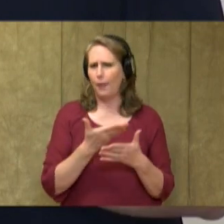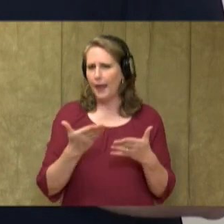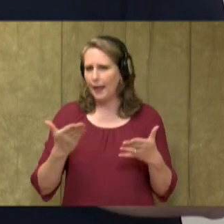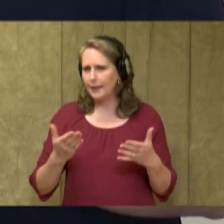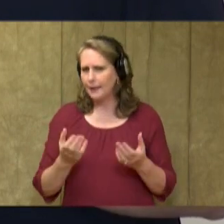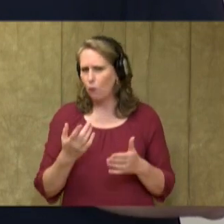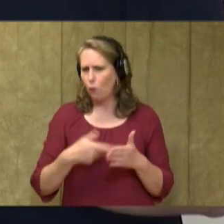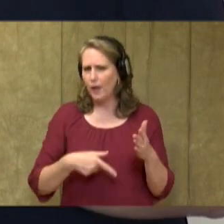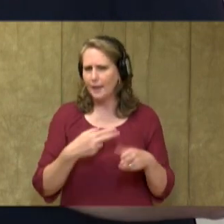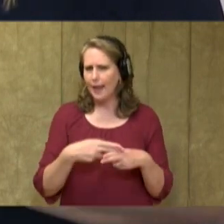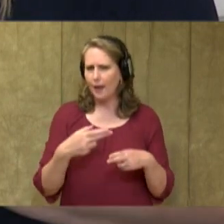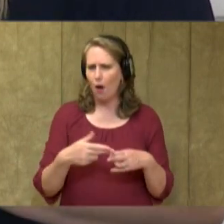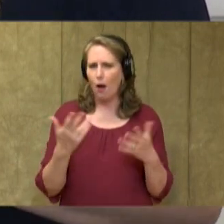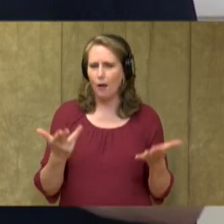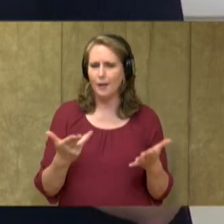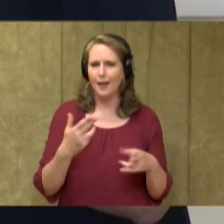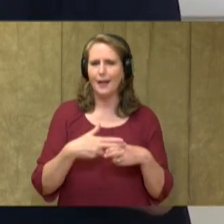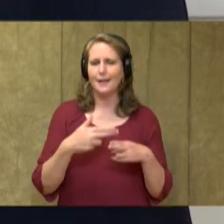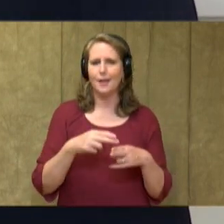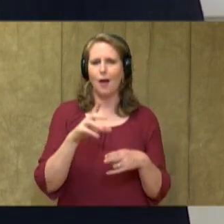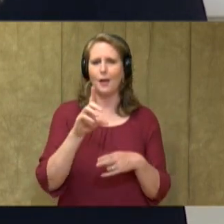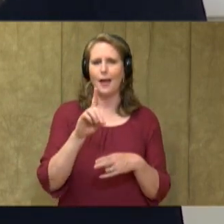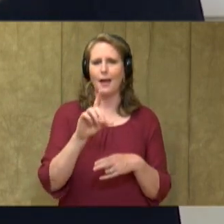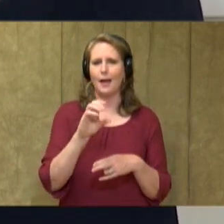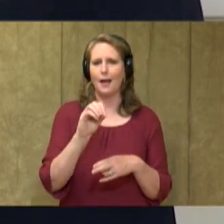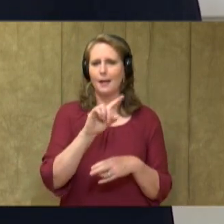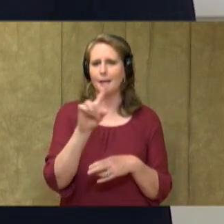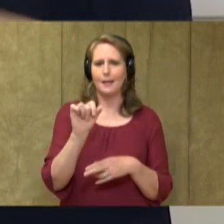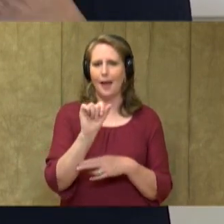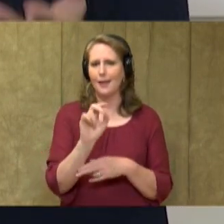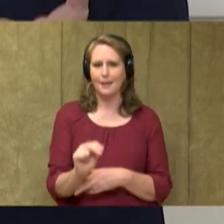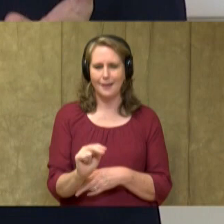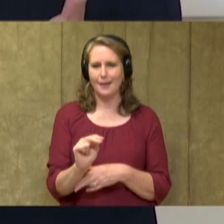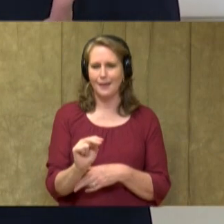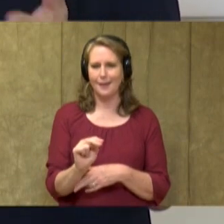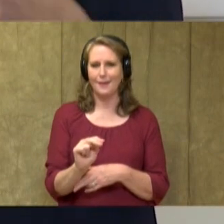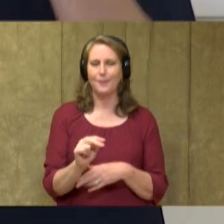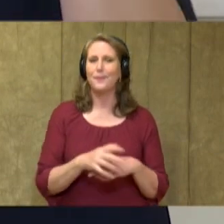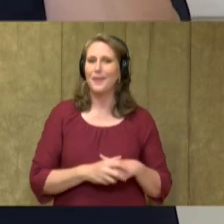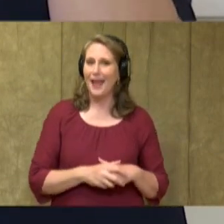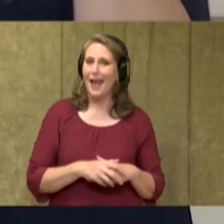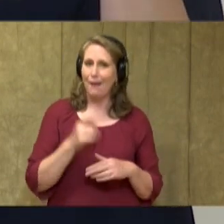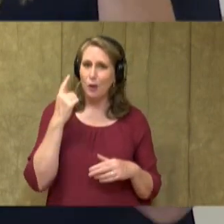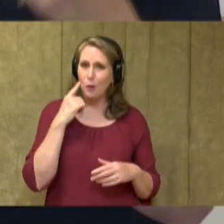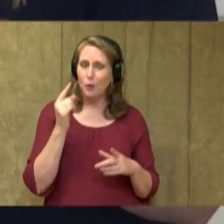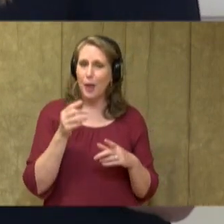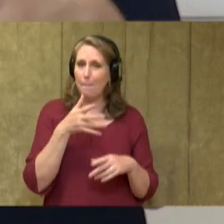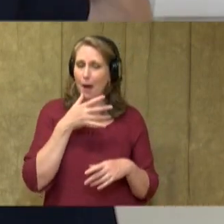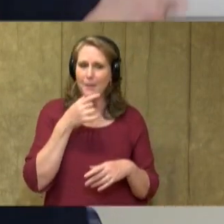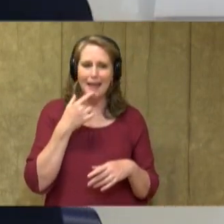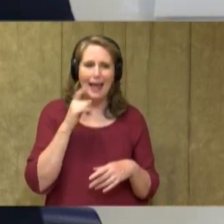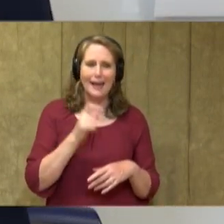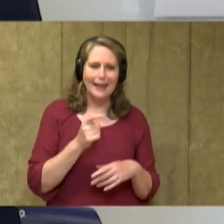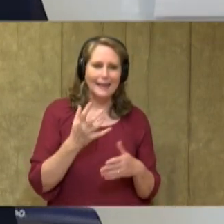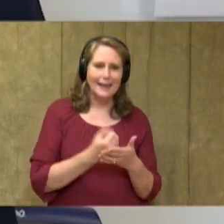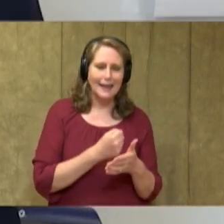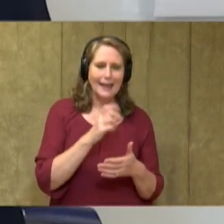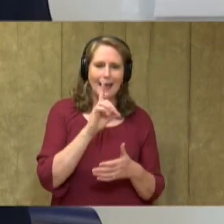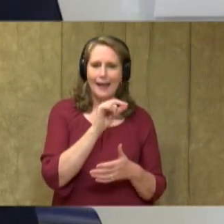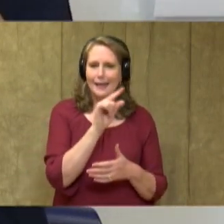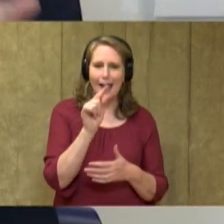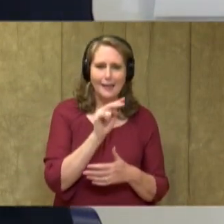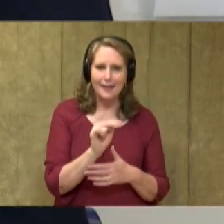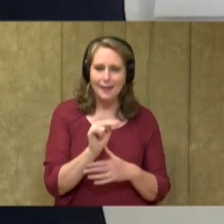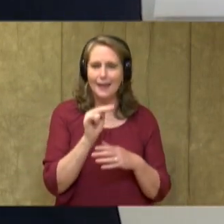that? We call that a dozen. When we have 12 of something, we call it a dozen. Have you ever heard your mom say, "Oh, I need to get a dozen